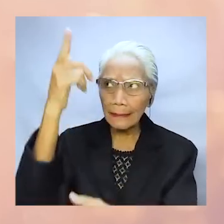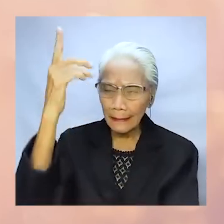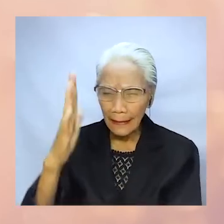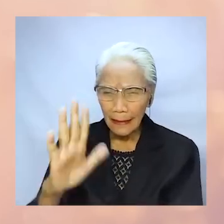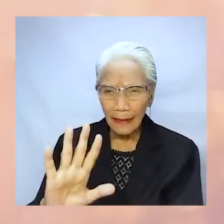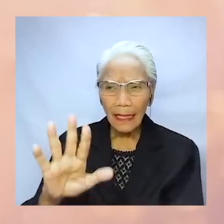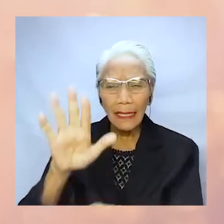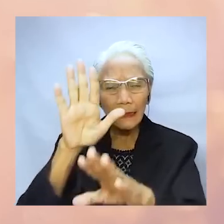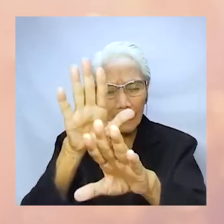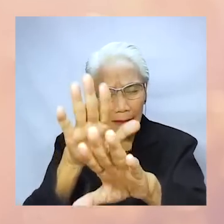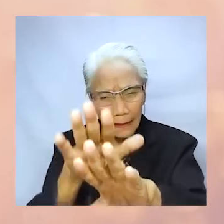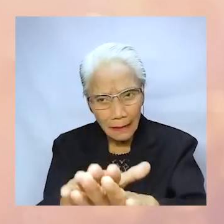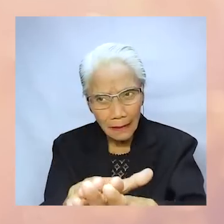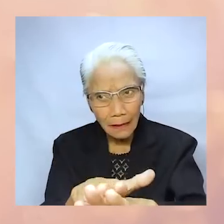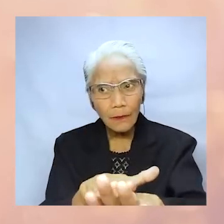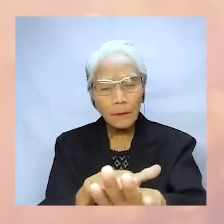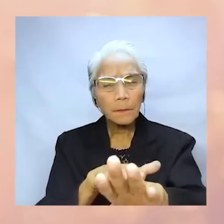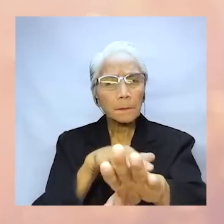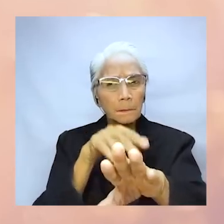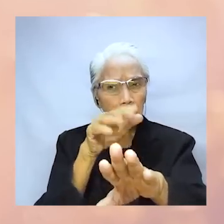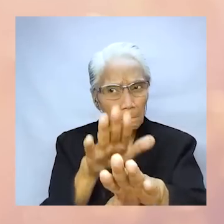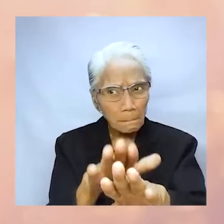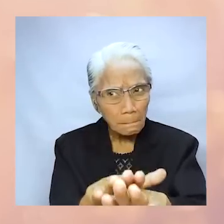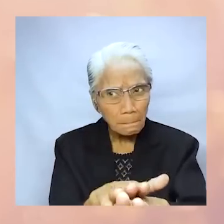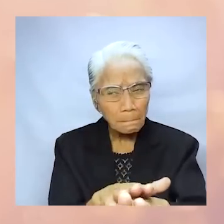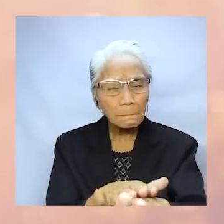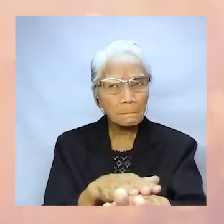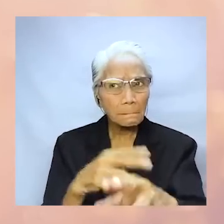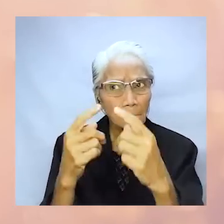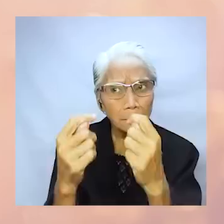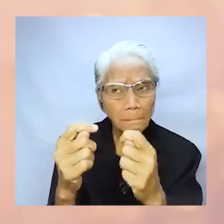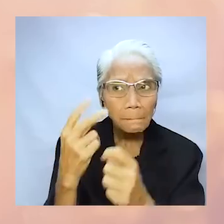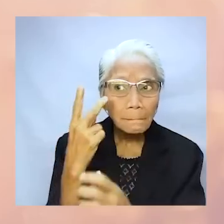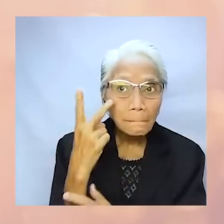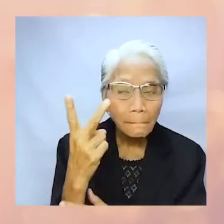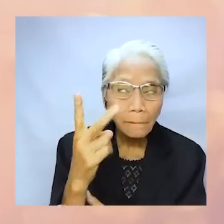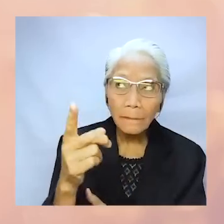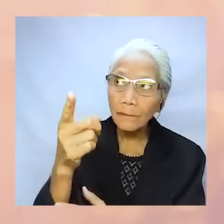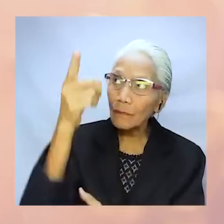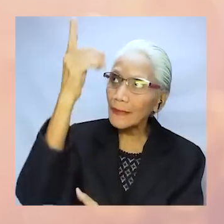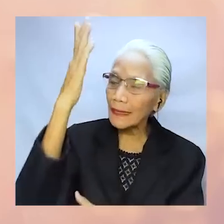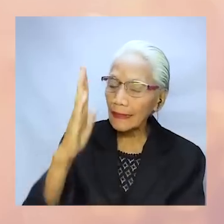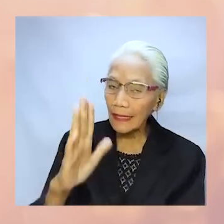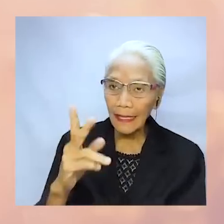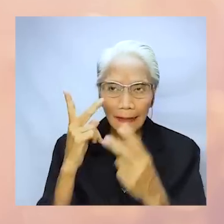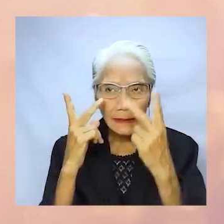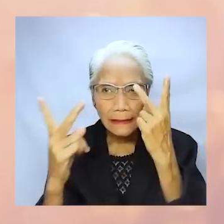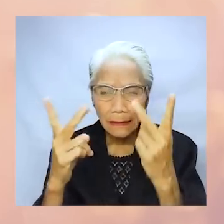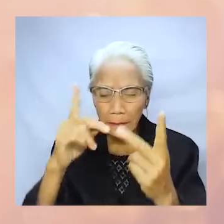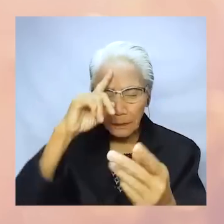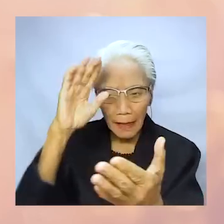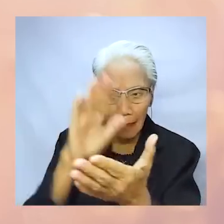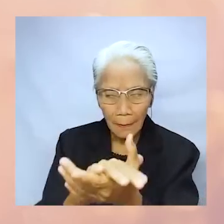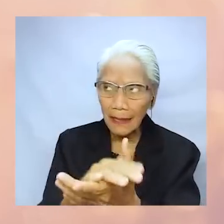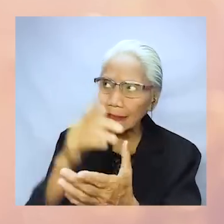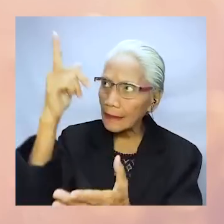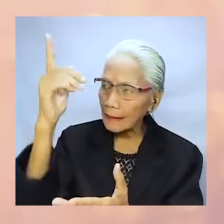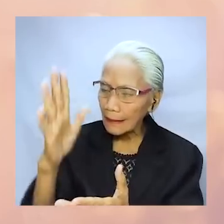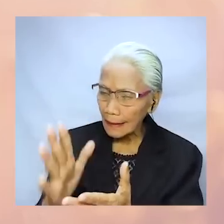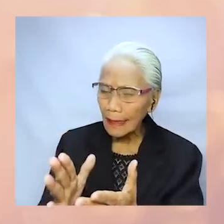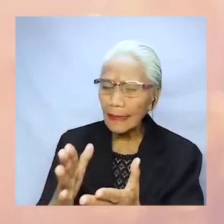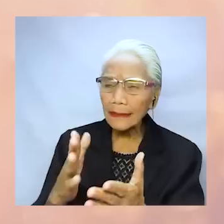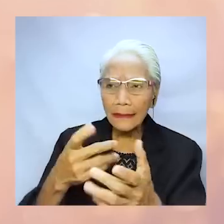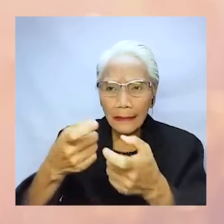tried to see what God sees by believing in God's direction and allowing God